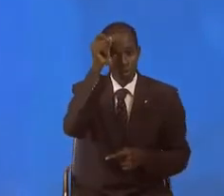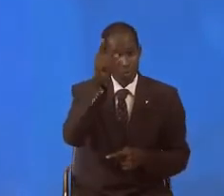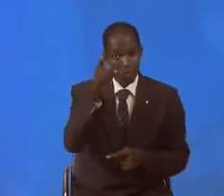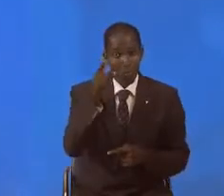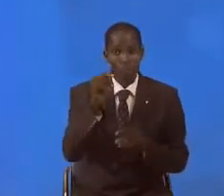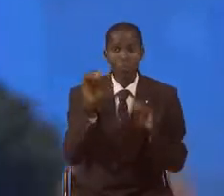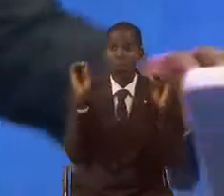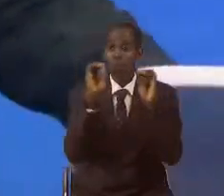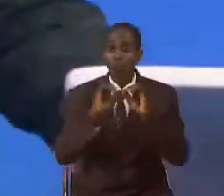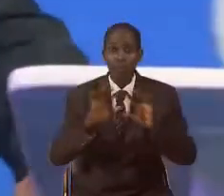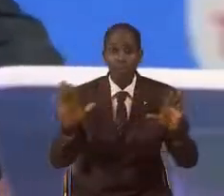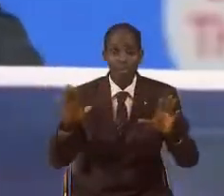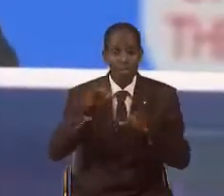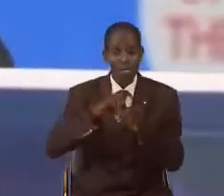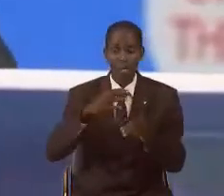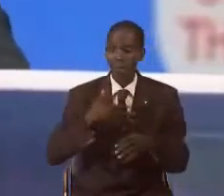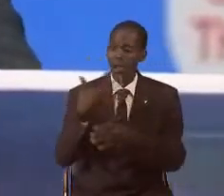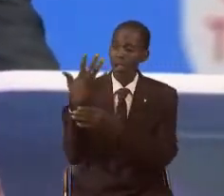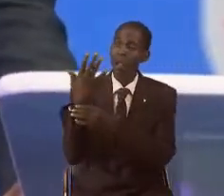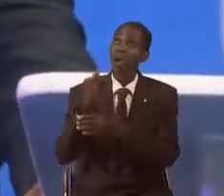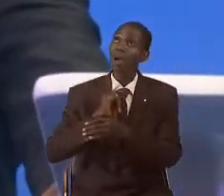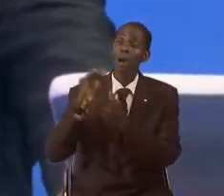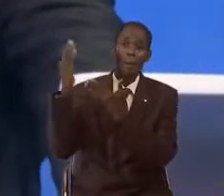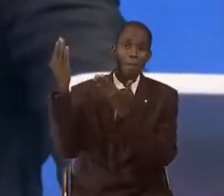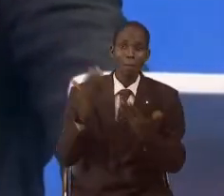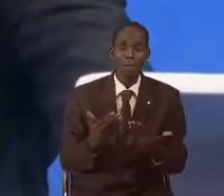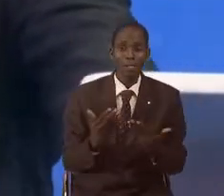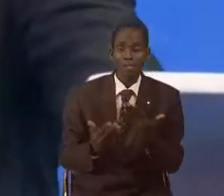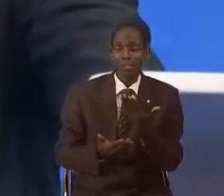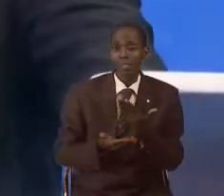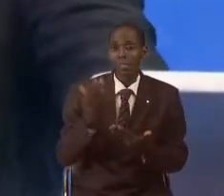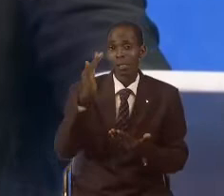hell. But when you understand,